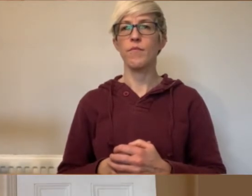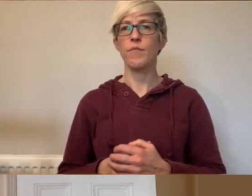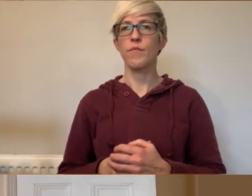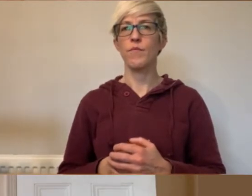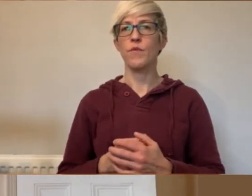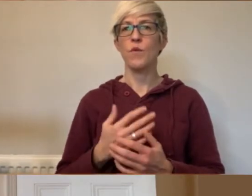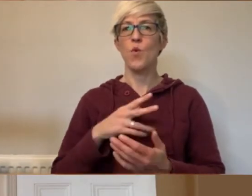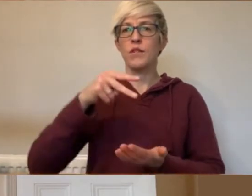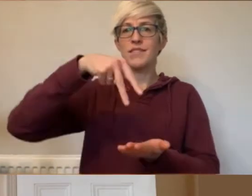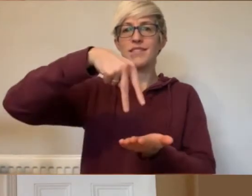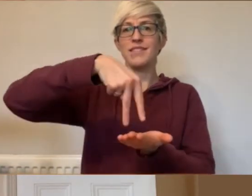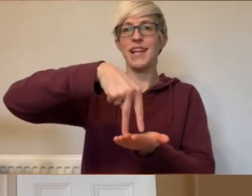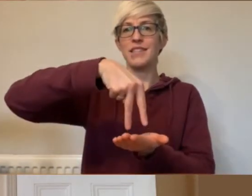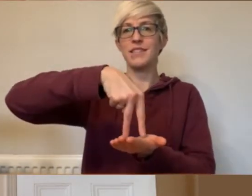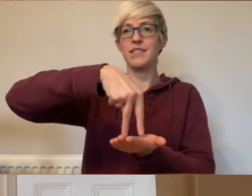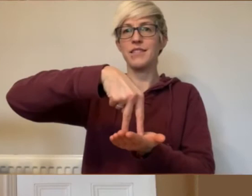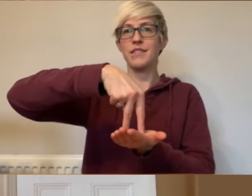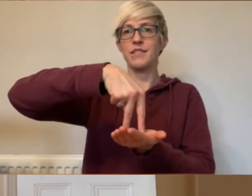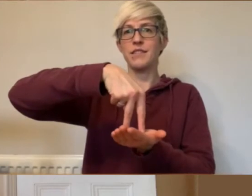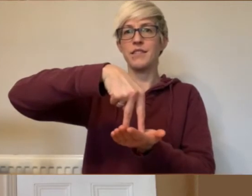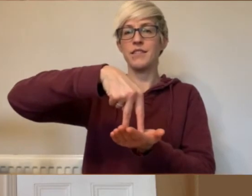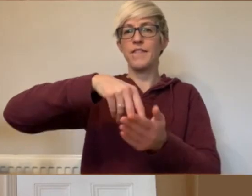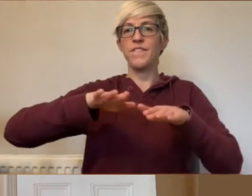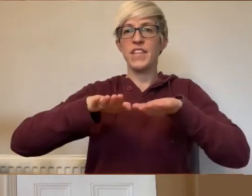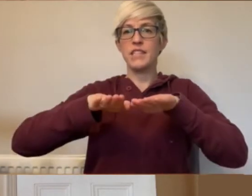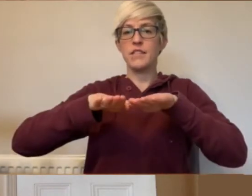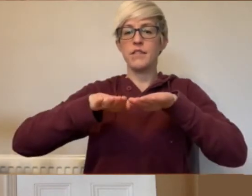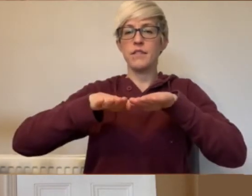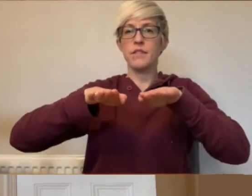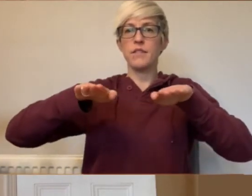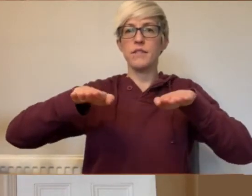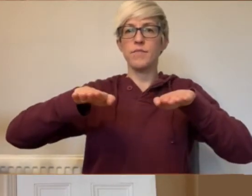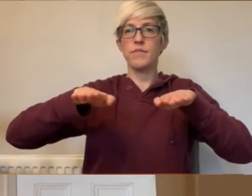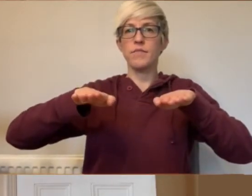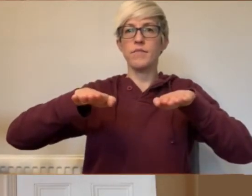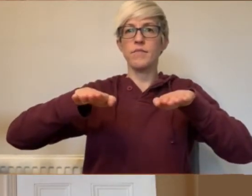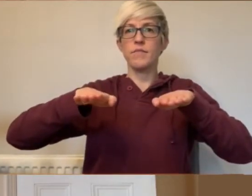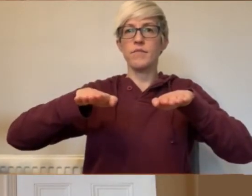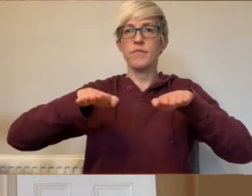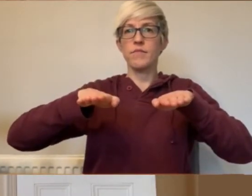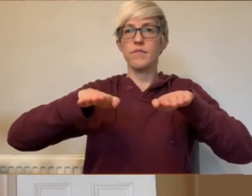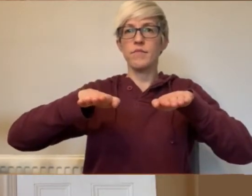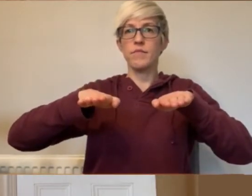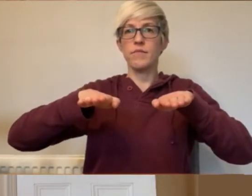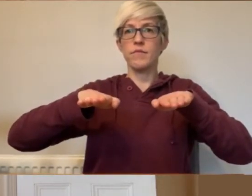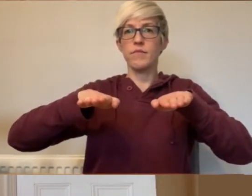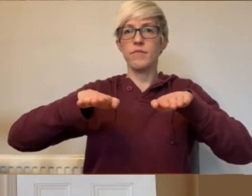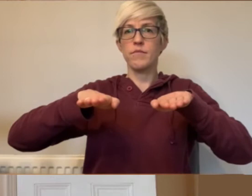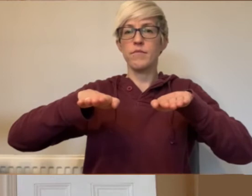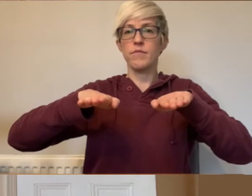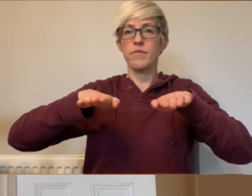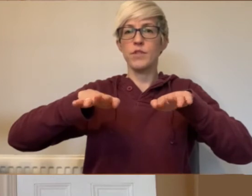And we're going to have a little bit of space between the body, between the feet, sorry. A little bit of space between the